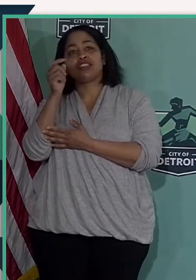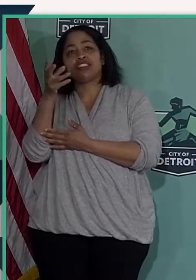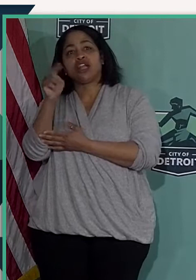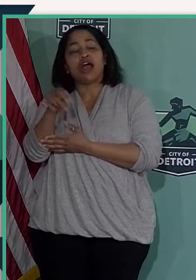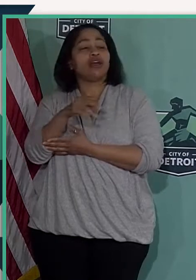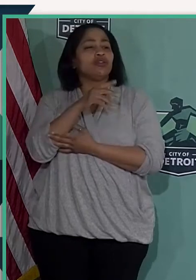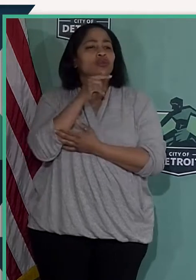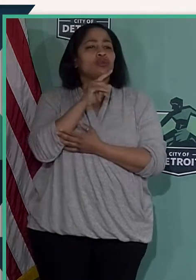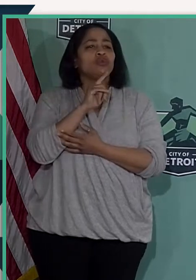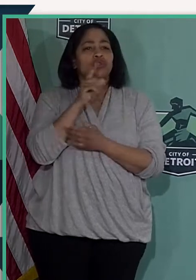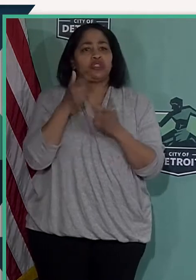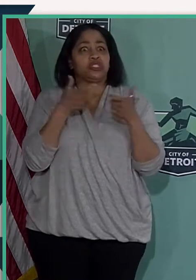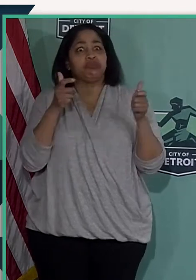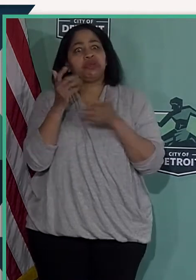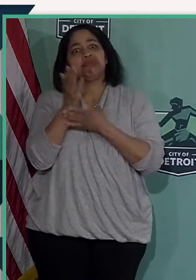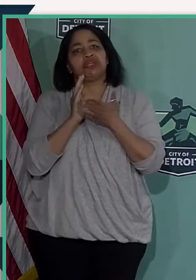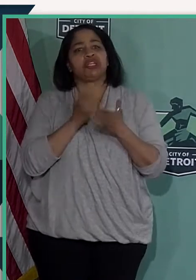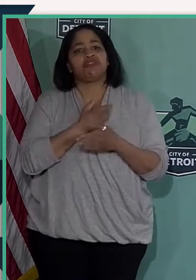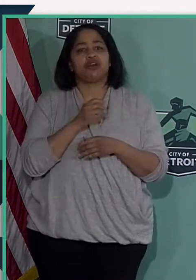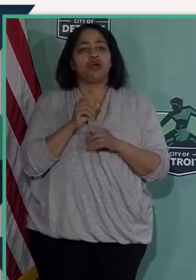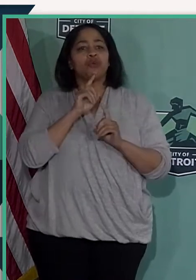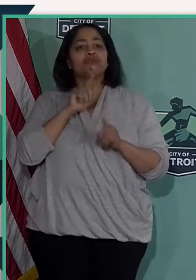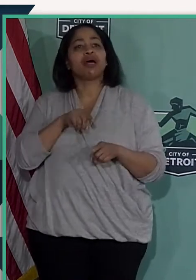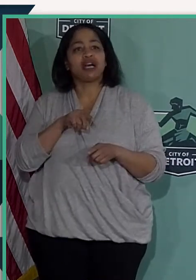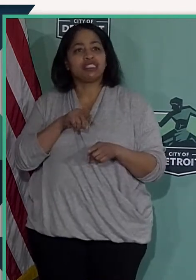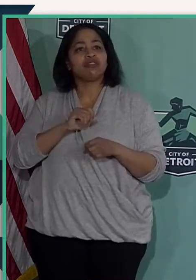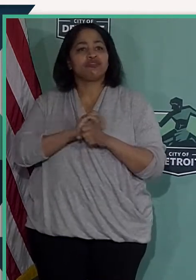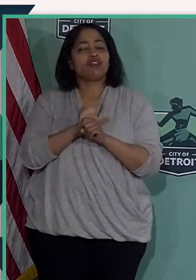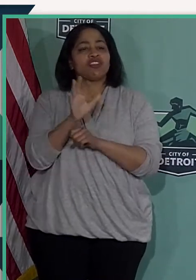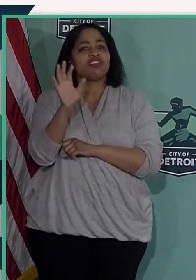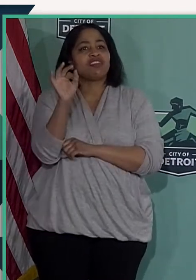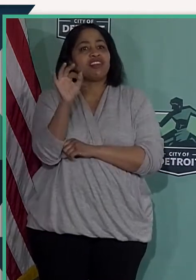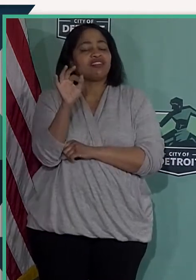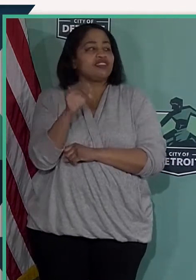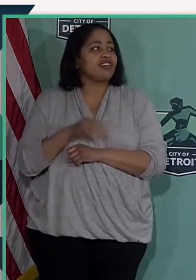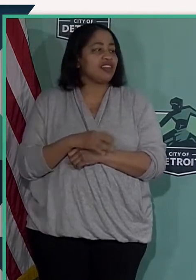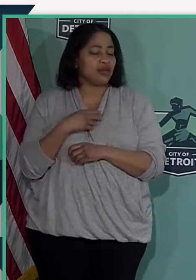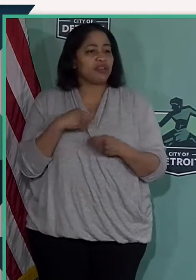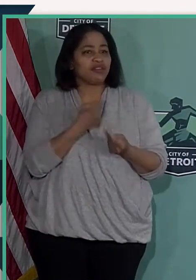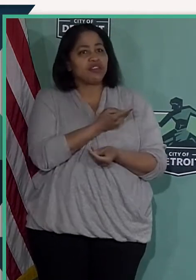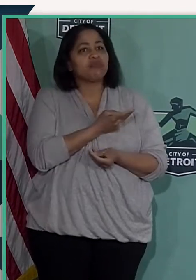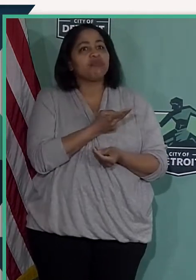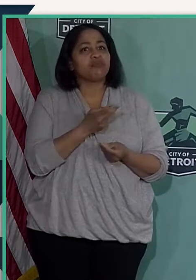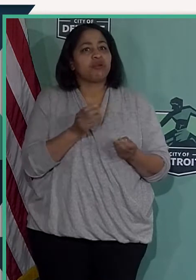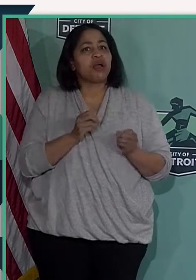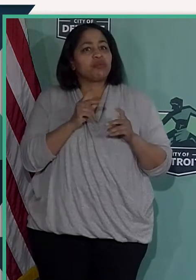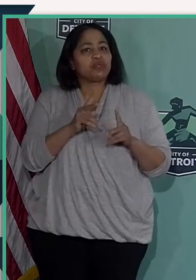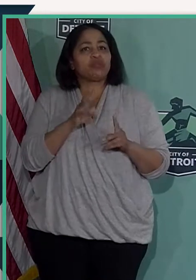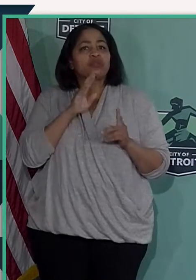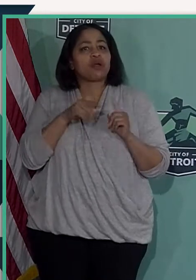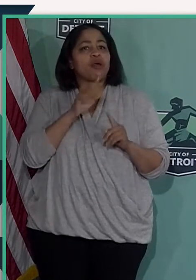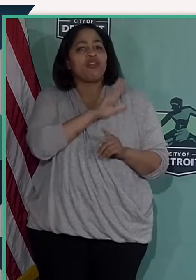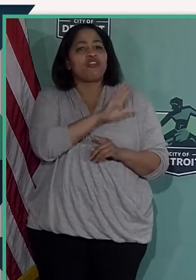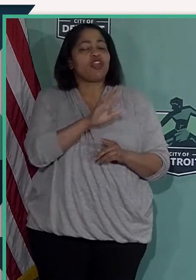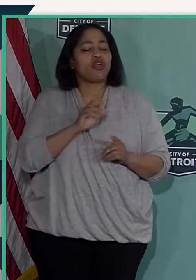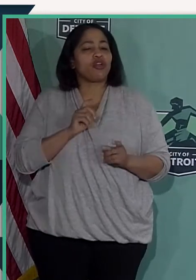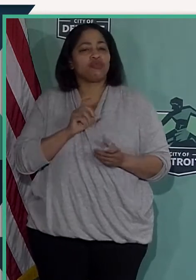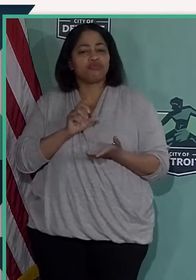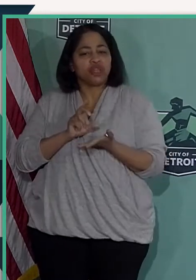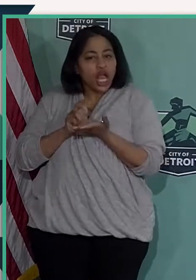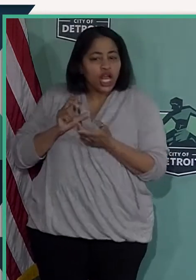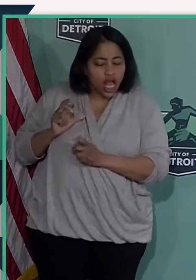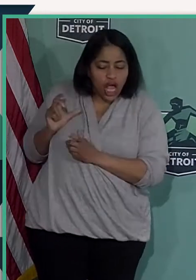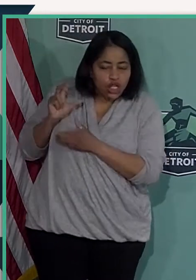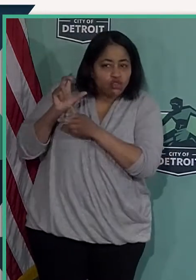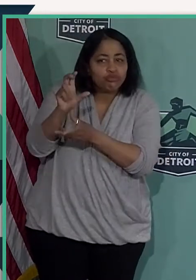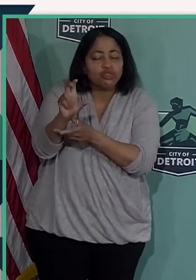our response to COVID-19. I'm going to give them an opportunity to talk about their contribution. They're typical